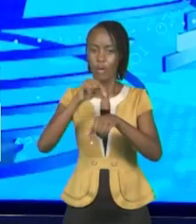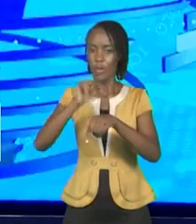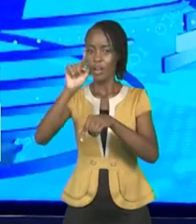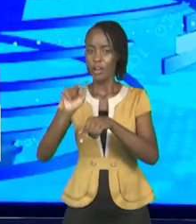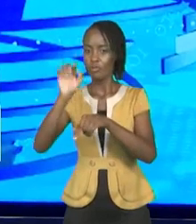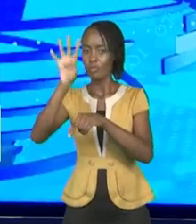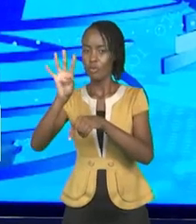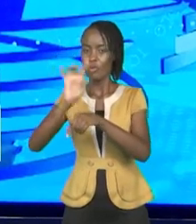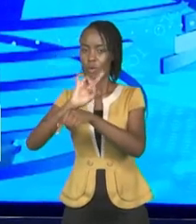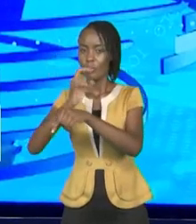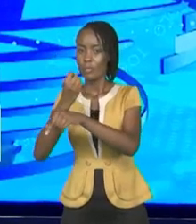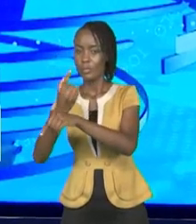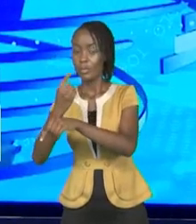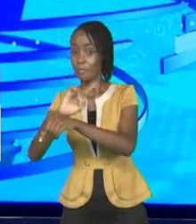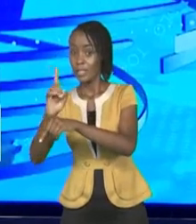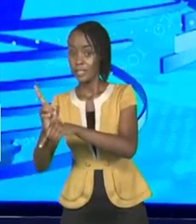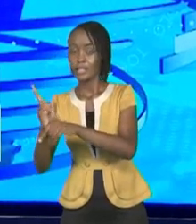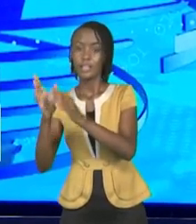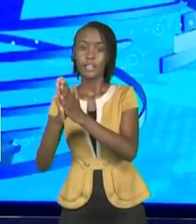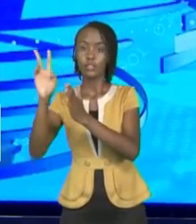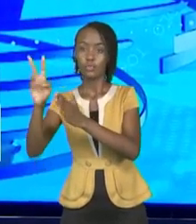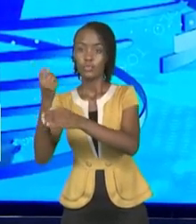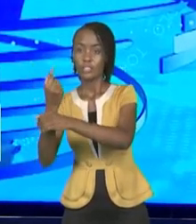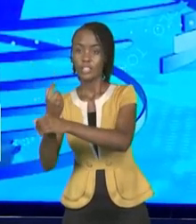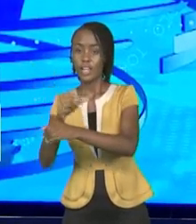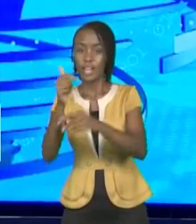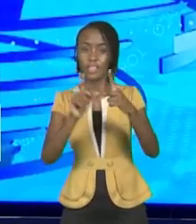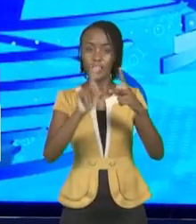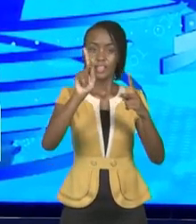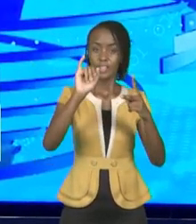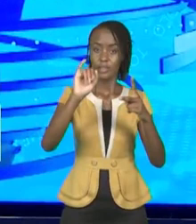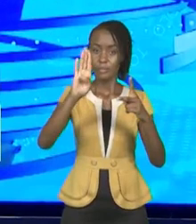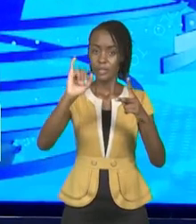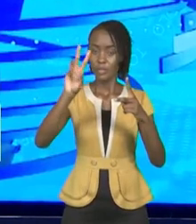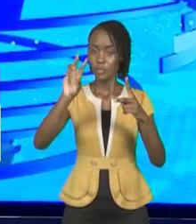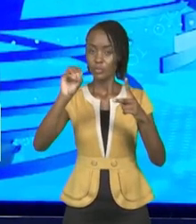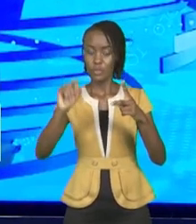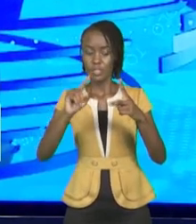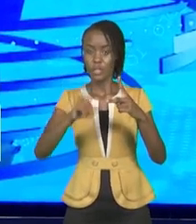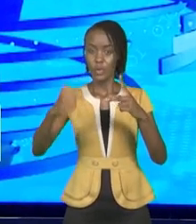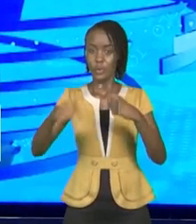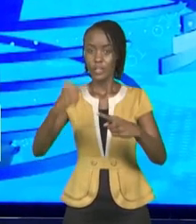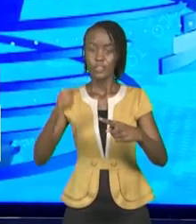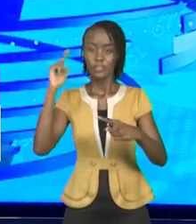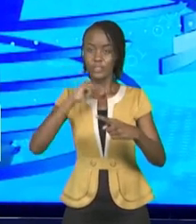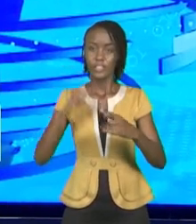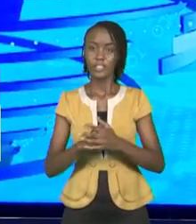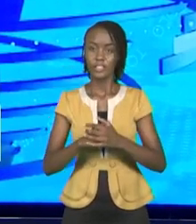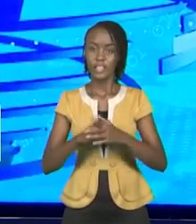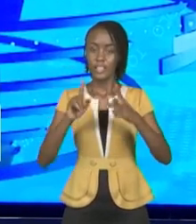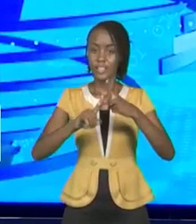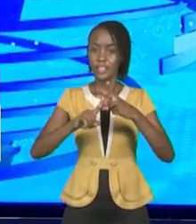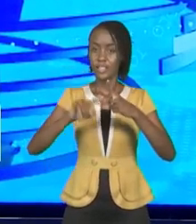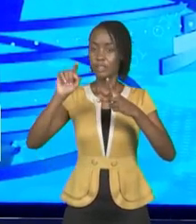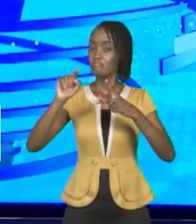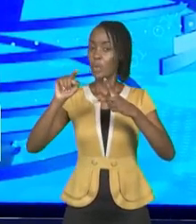1 hour, 4 minutes and 2 seconds to win the race, while Kibiwott Kandie won the corresponding men's event to complete a Kenyan double. Chepkoech shaved